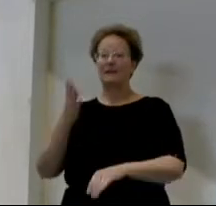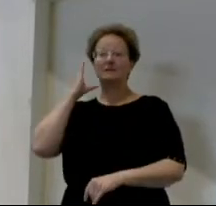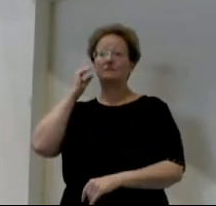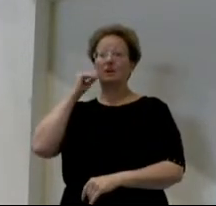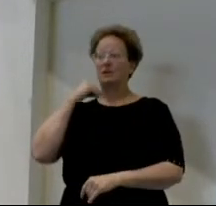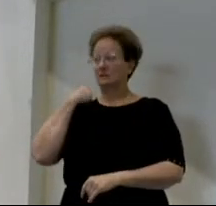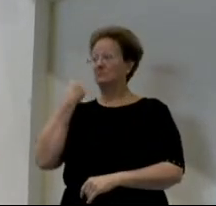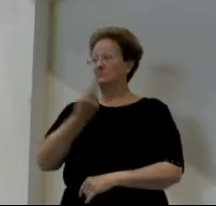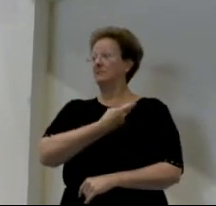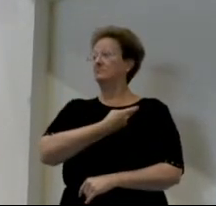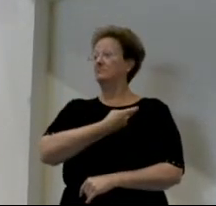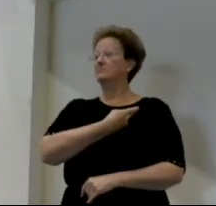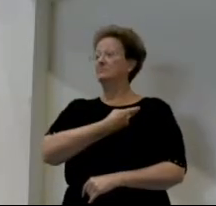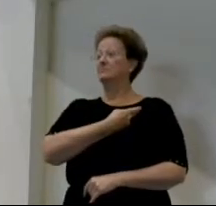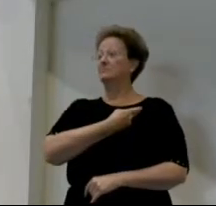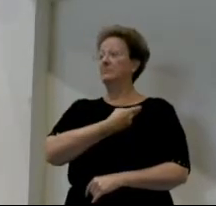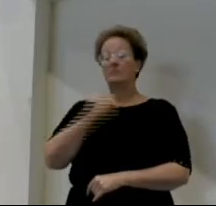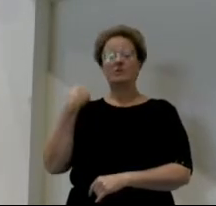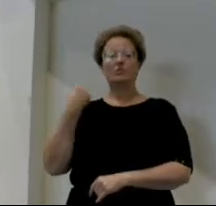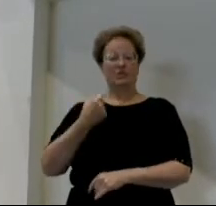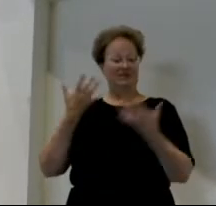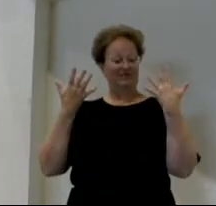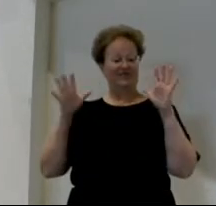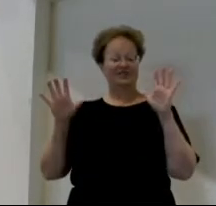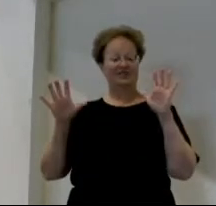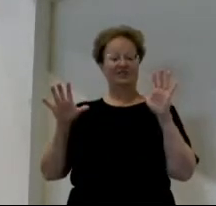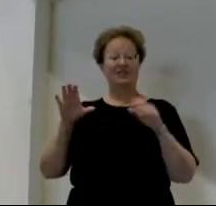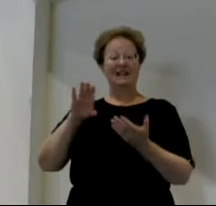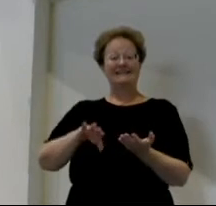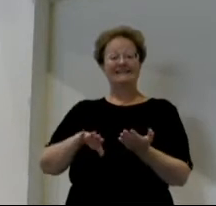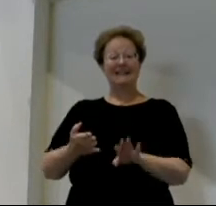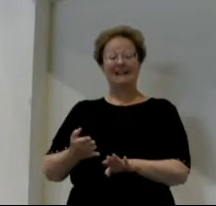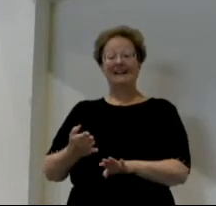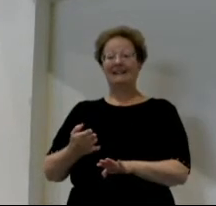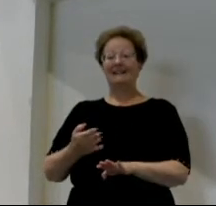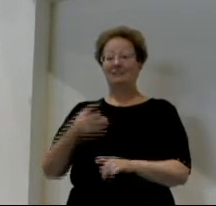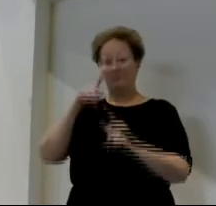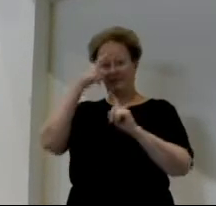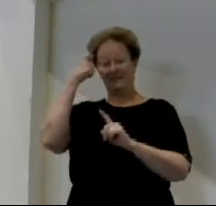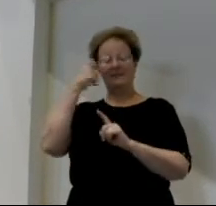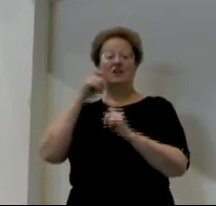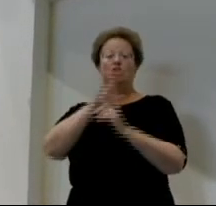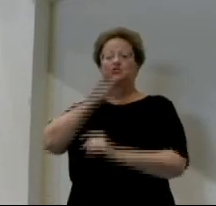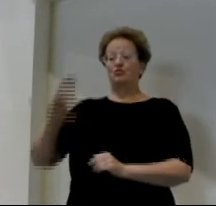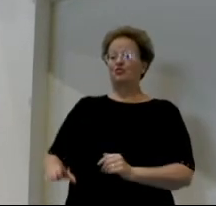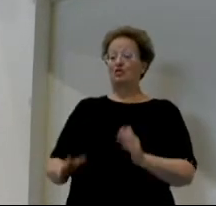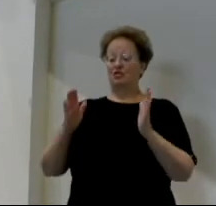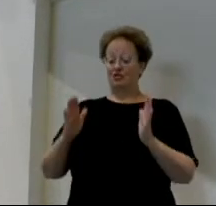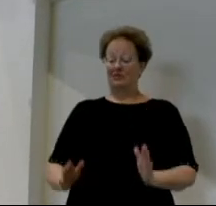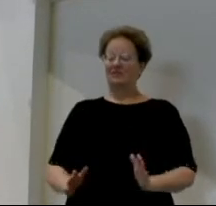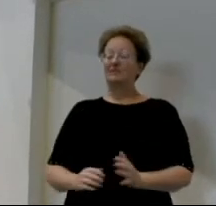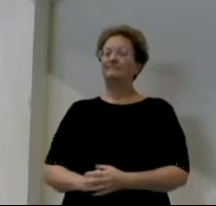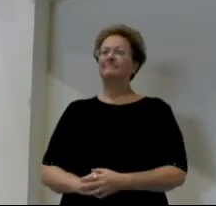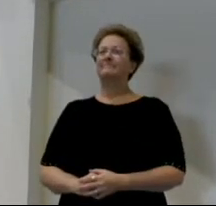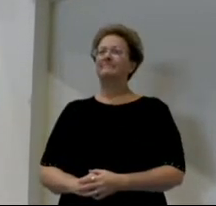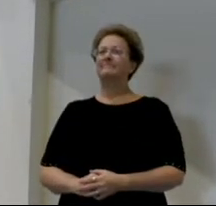Christians, we've actually died. This is what Paul's saying to the church in Rome. He